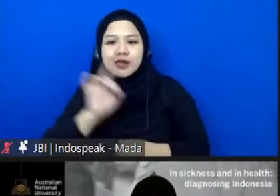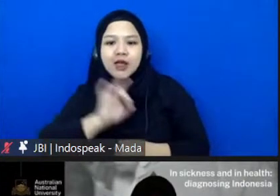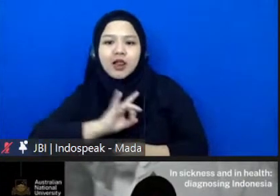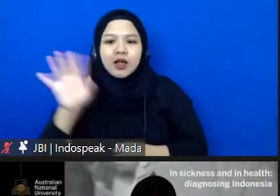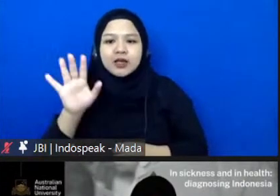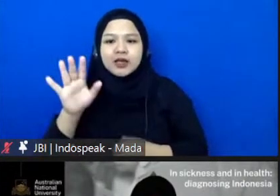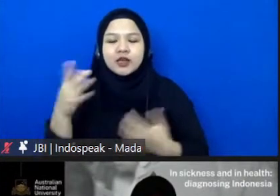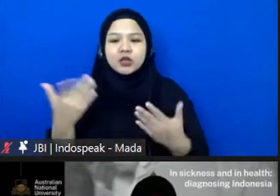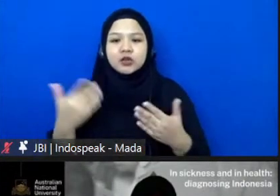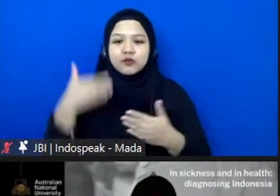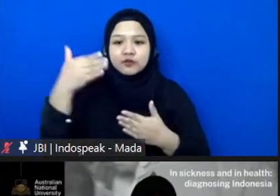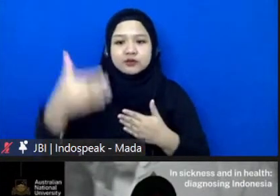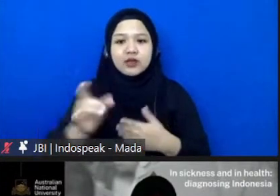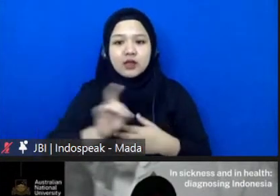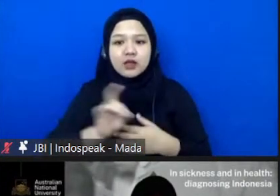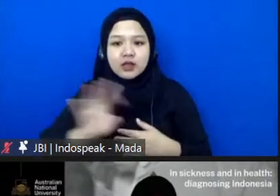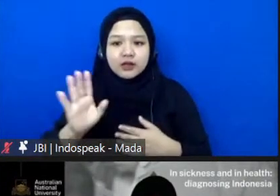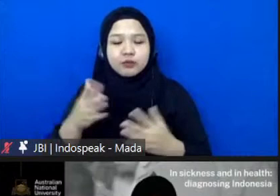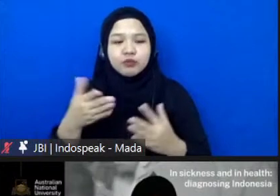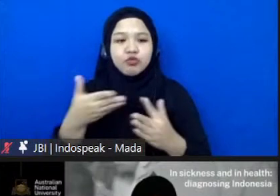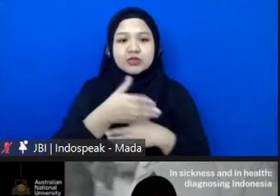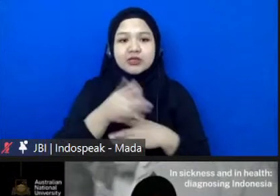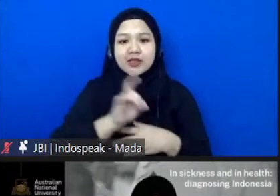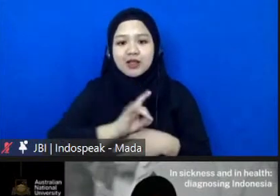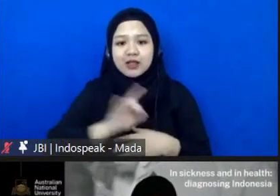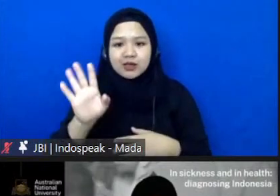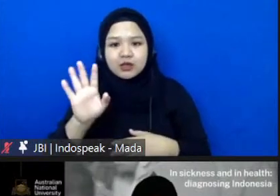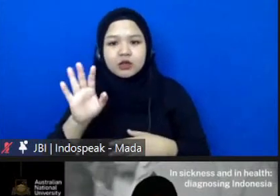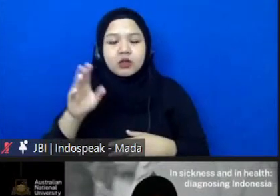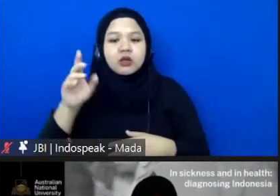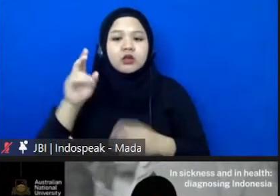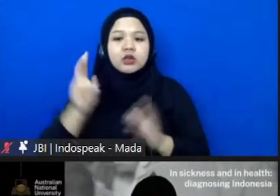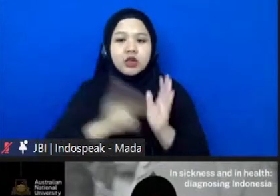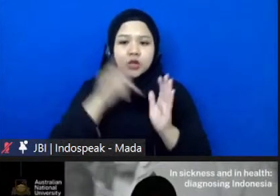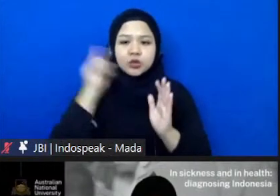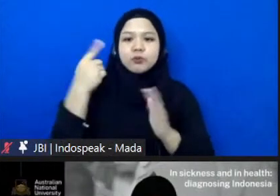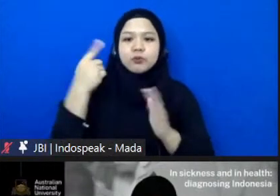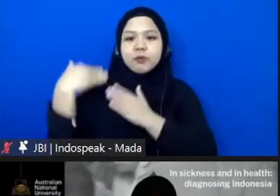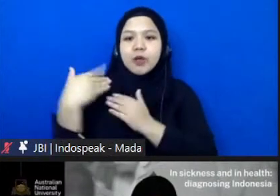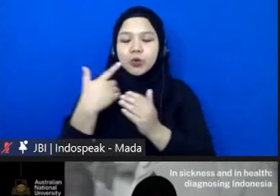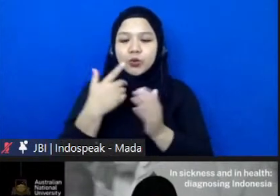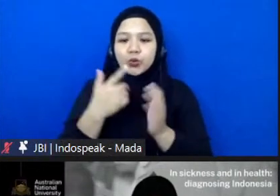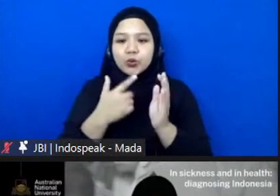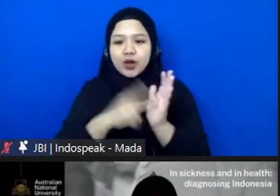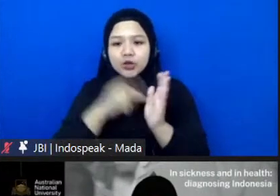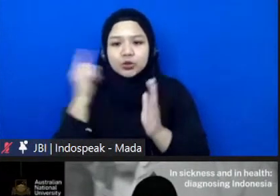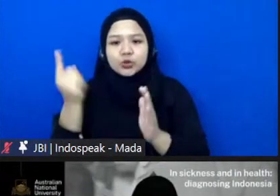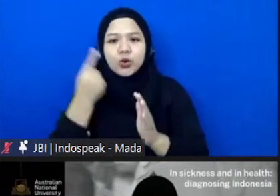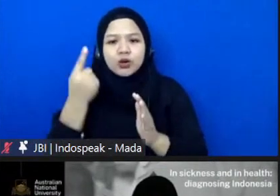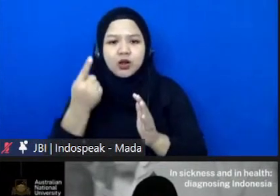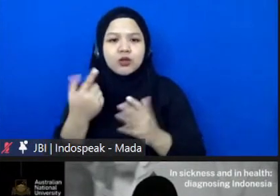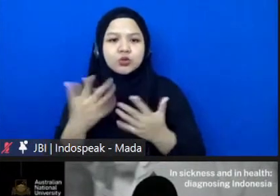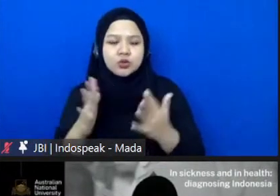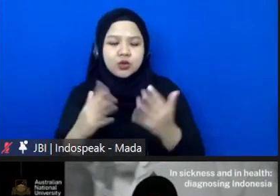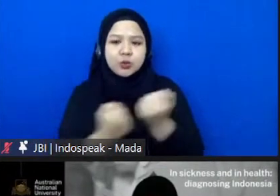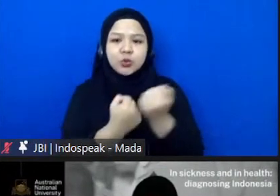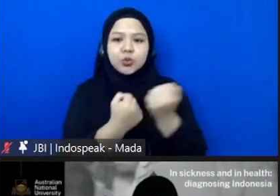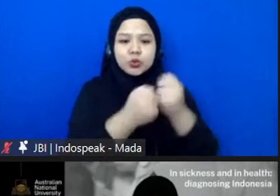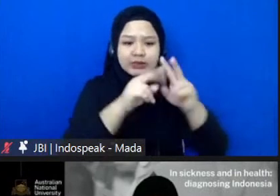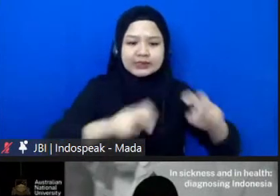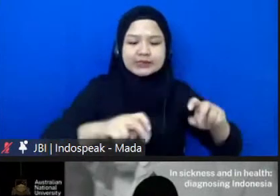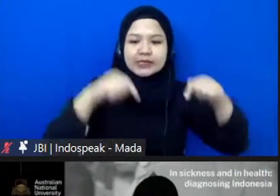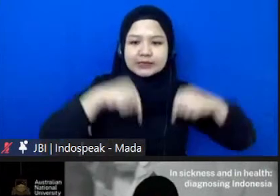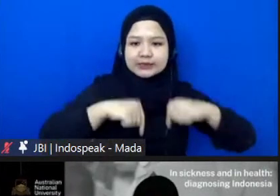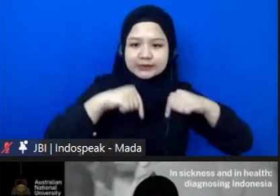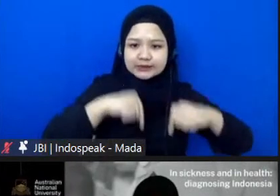the national stakeholders, different ministries have been very supportive to this research and shown